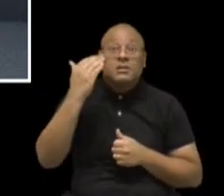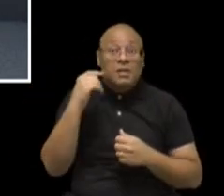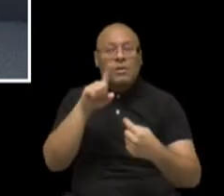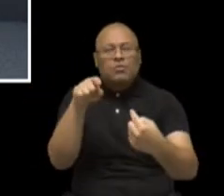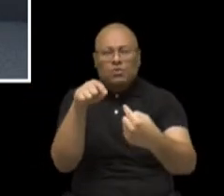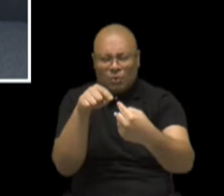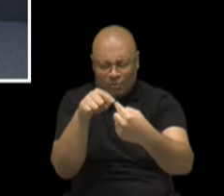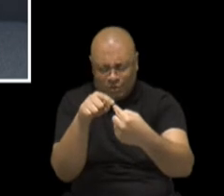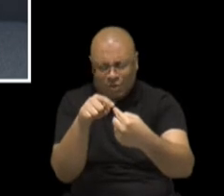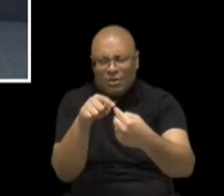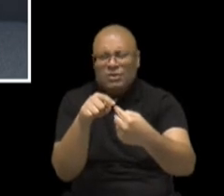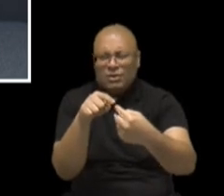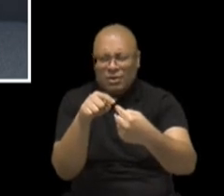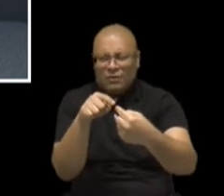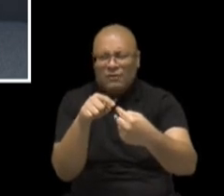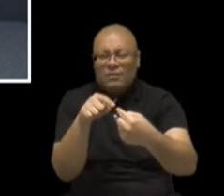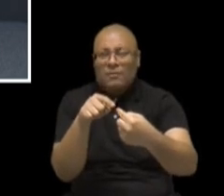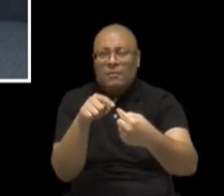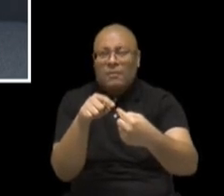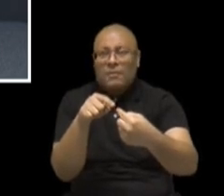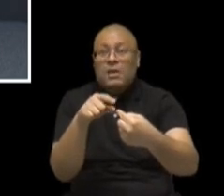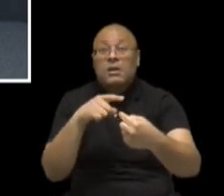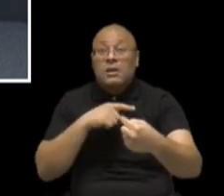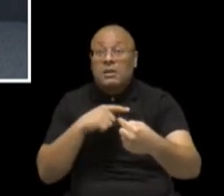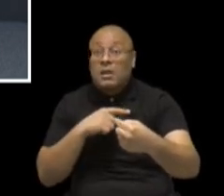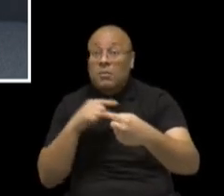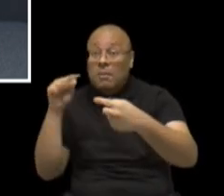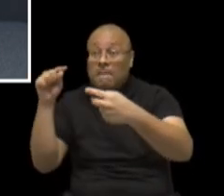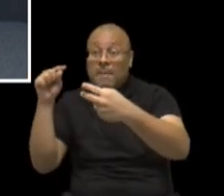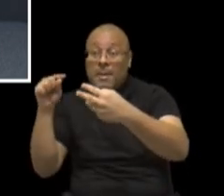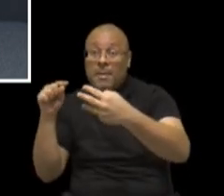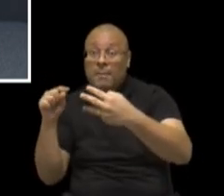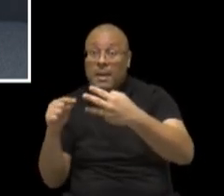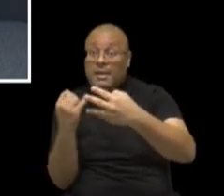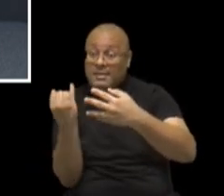in my family, which is compulsive accumulator,